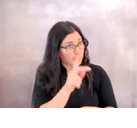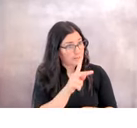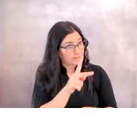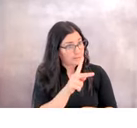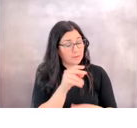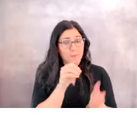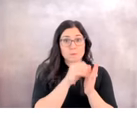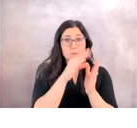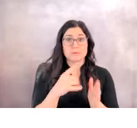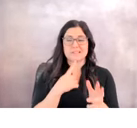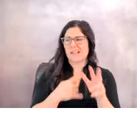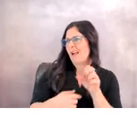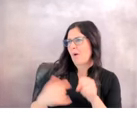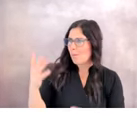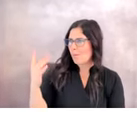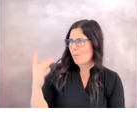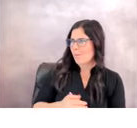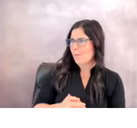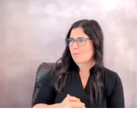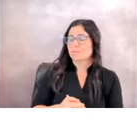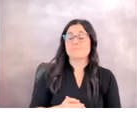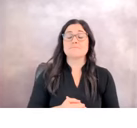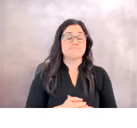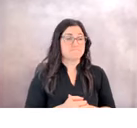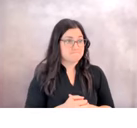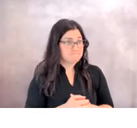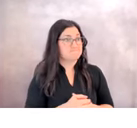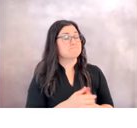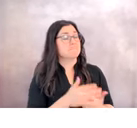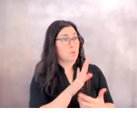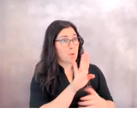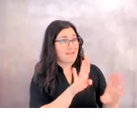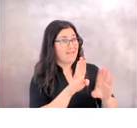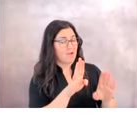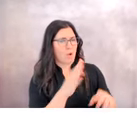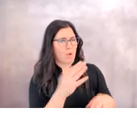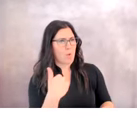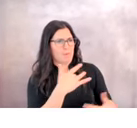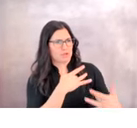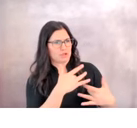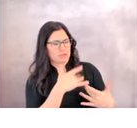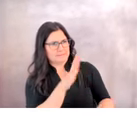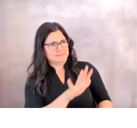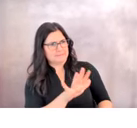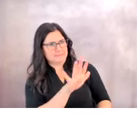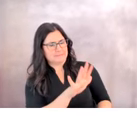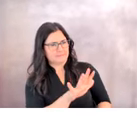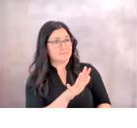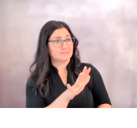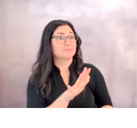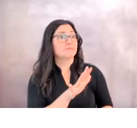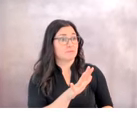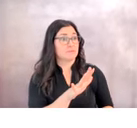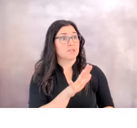student says, yeah, why do you ask? Well, you're exhibiting a lot of concerning behaviors that detract